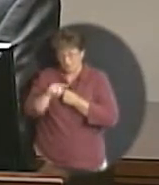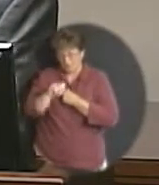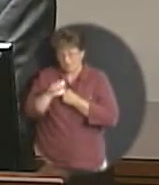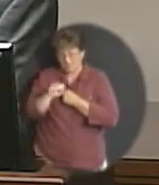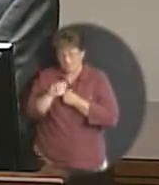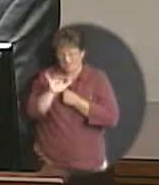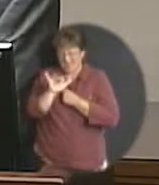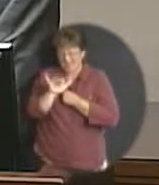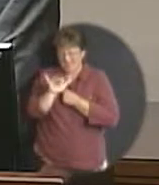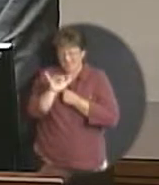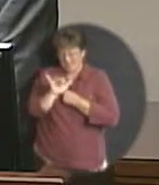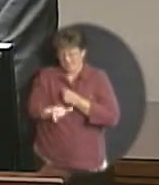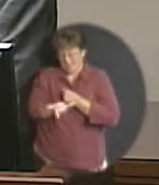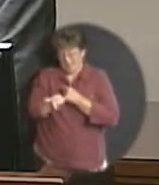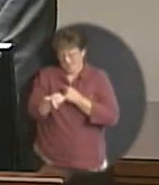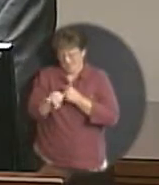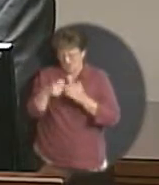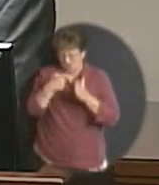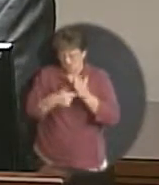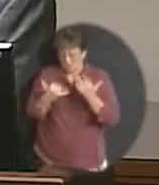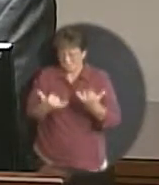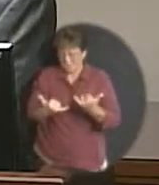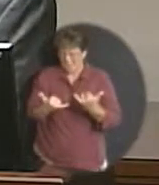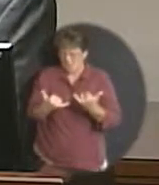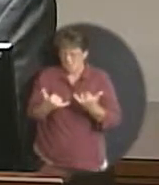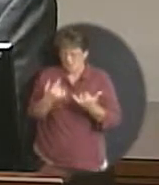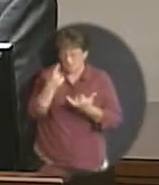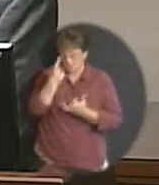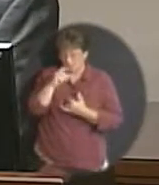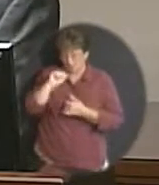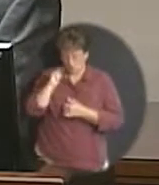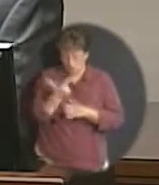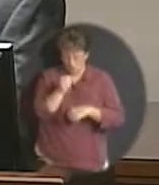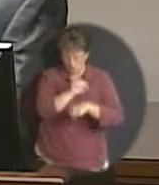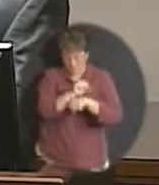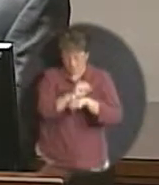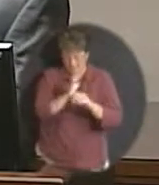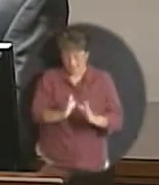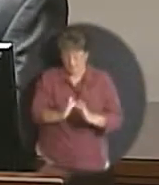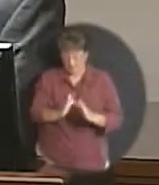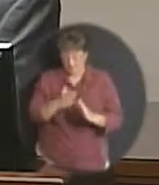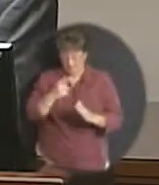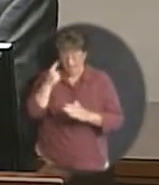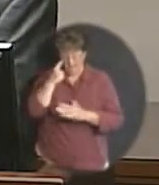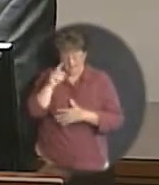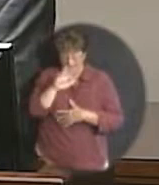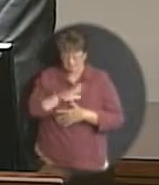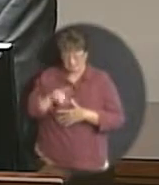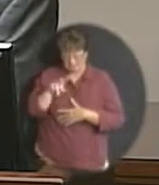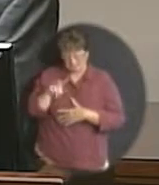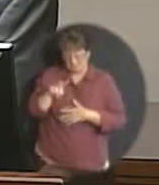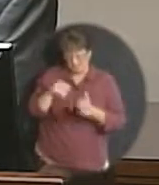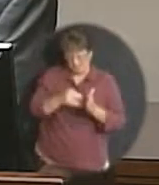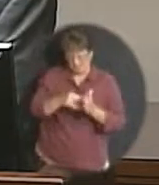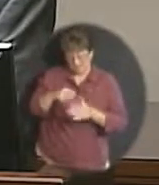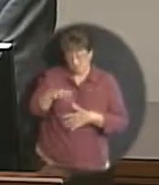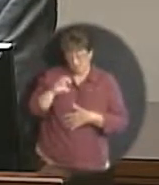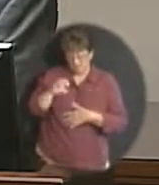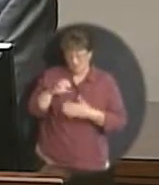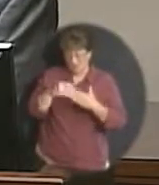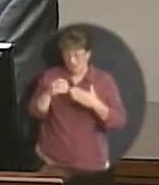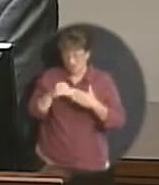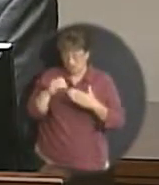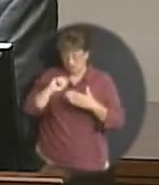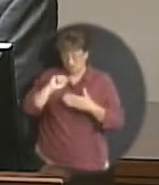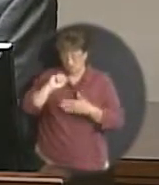of the project at, I believe, $233,000 to install the full bundled units. Overall, all of this